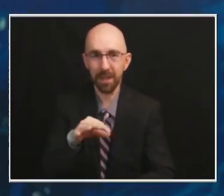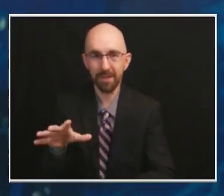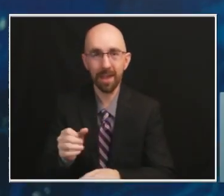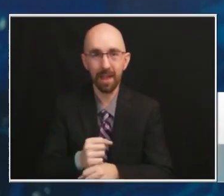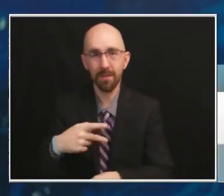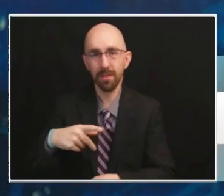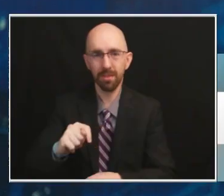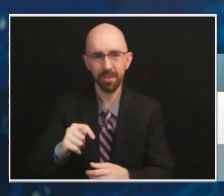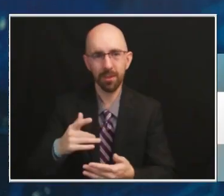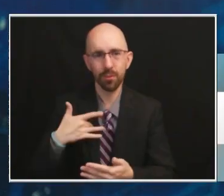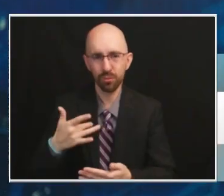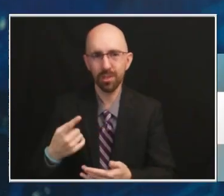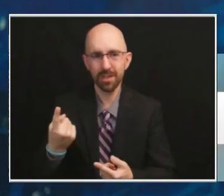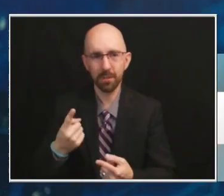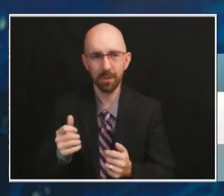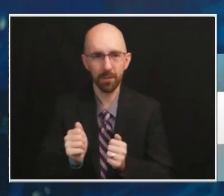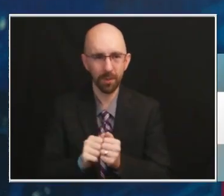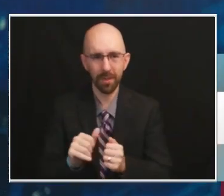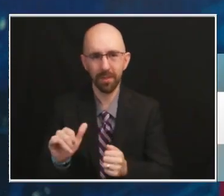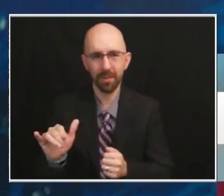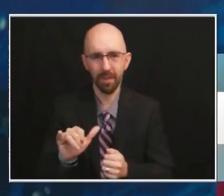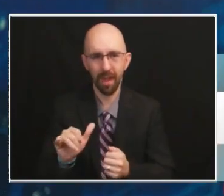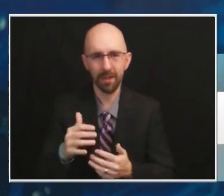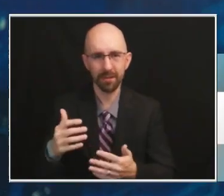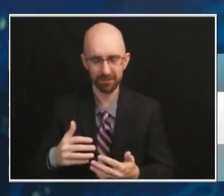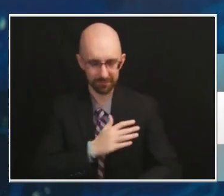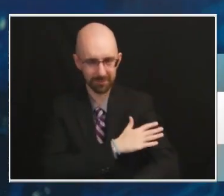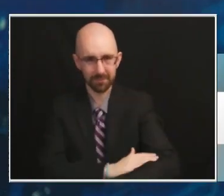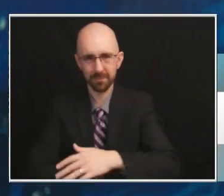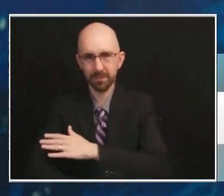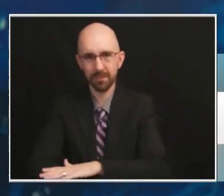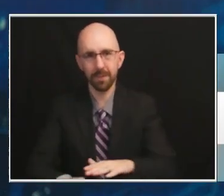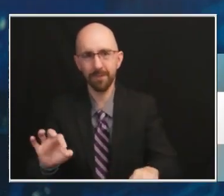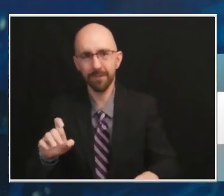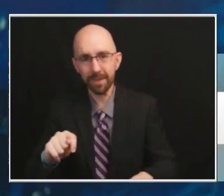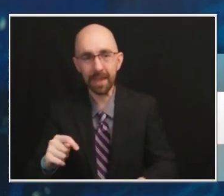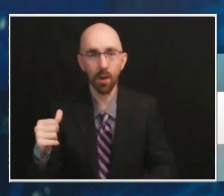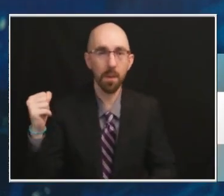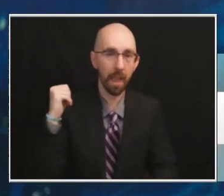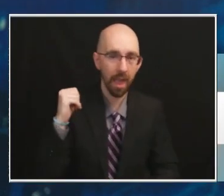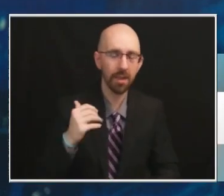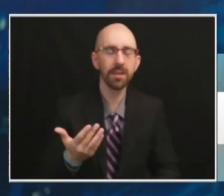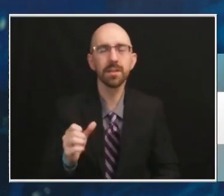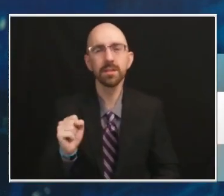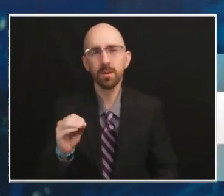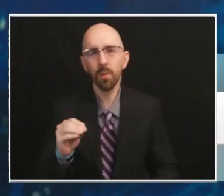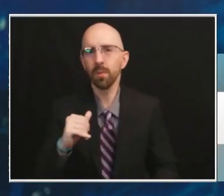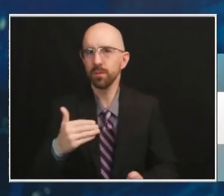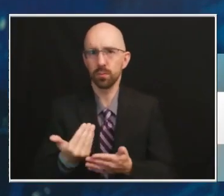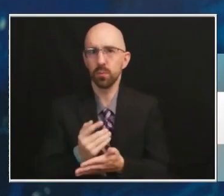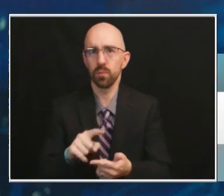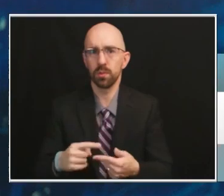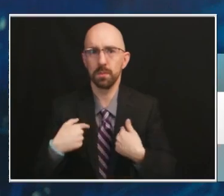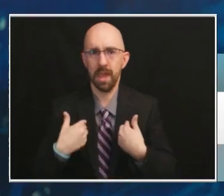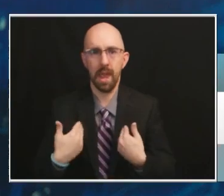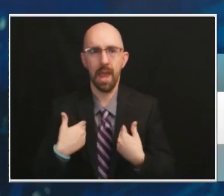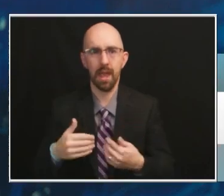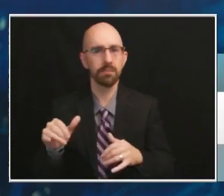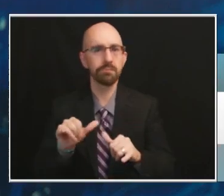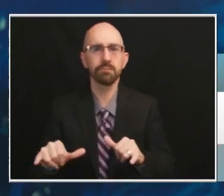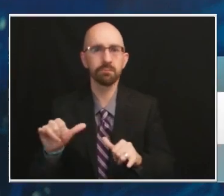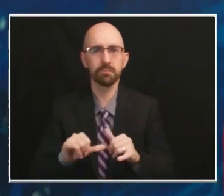usually something having to do with their extremities or their back. So this was totally new to me. I actually had my routine colonoscopy